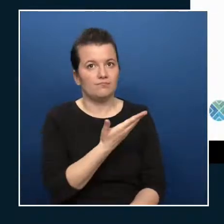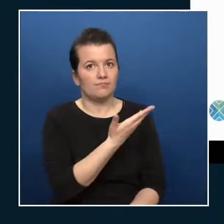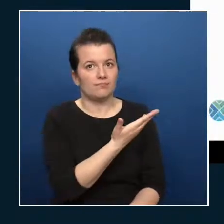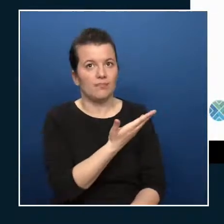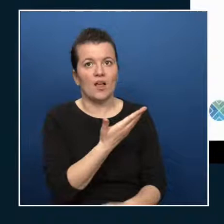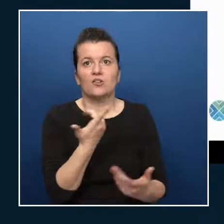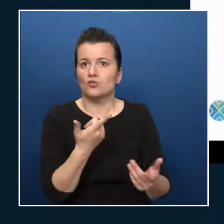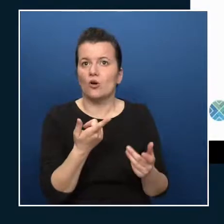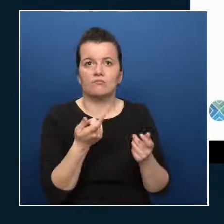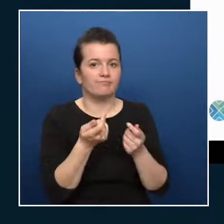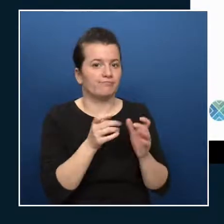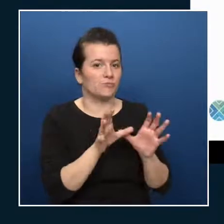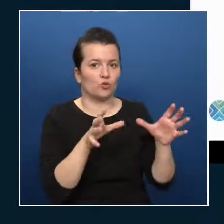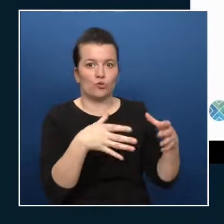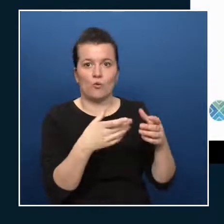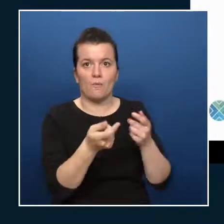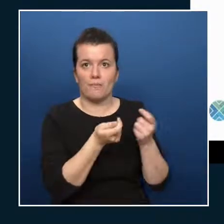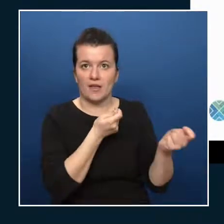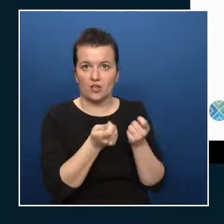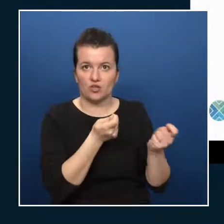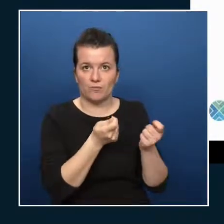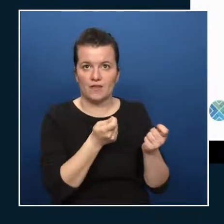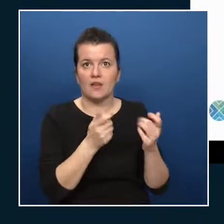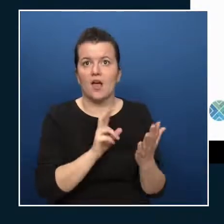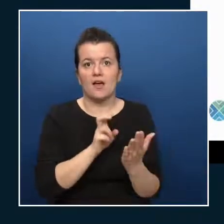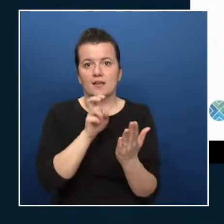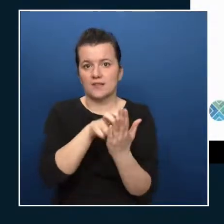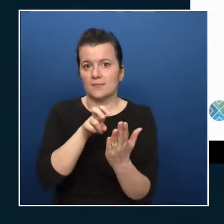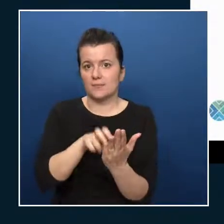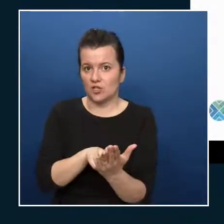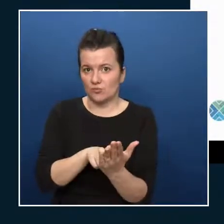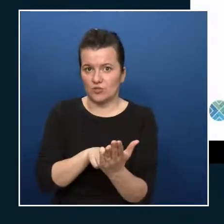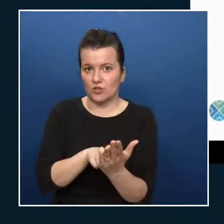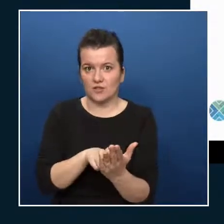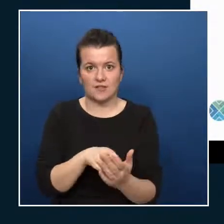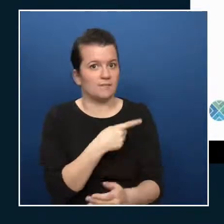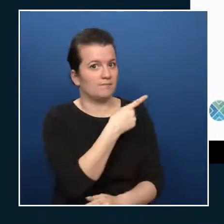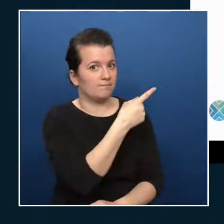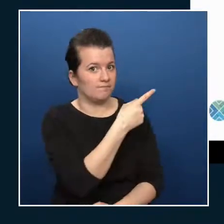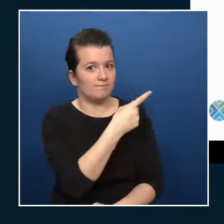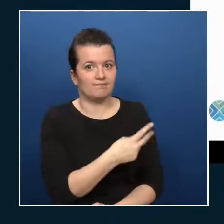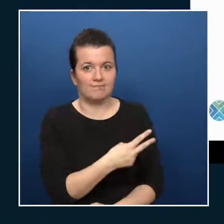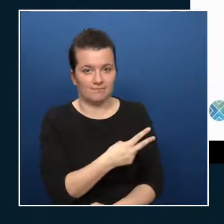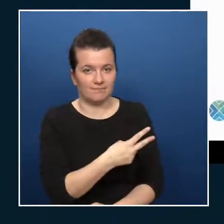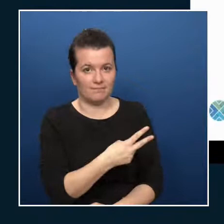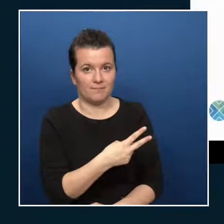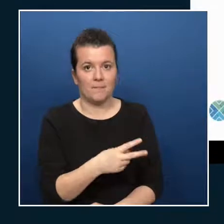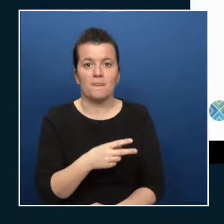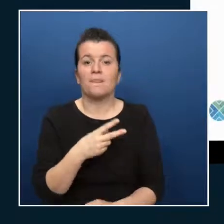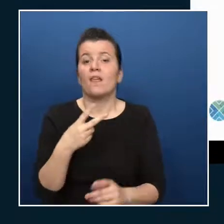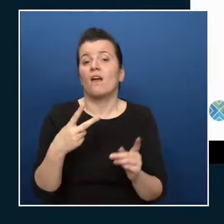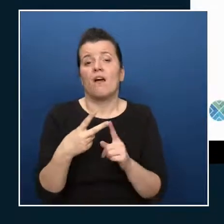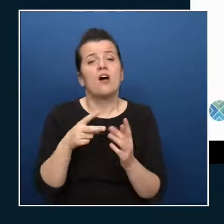and subscriptions. These are like the core of your landing zone architecture.